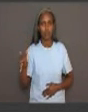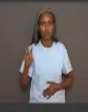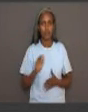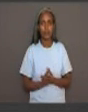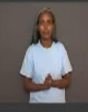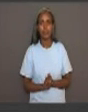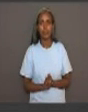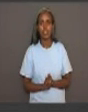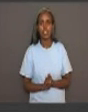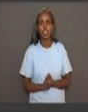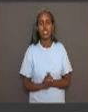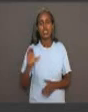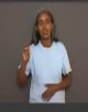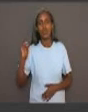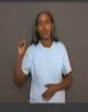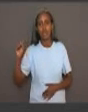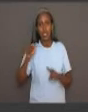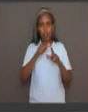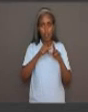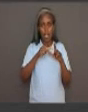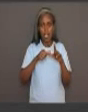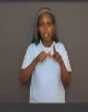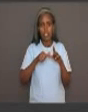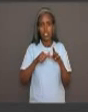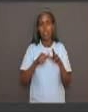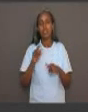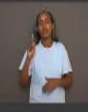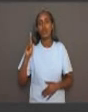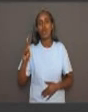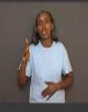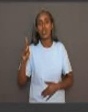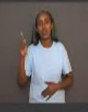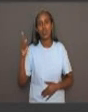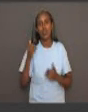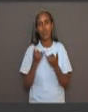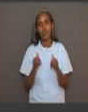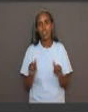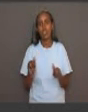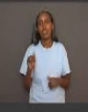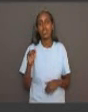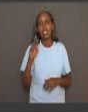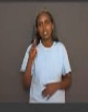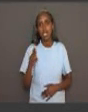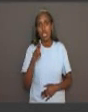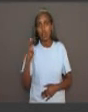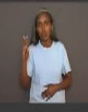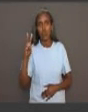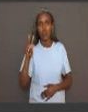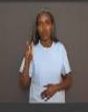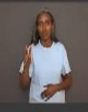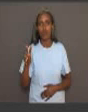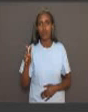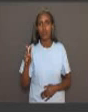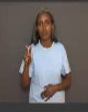to the square root of 2. The cosine of the angle is 1